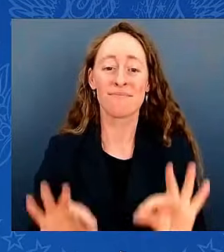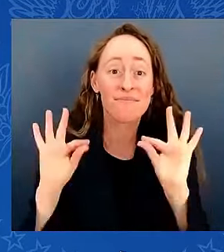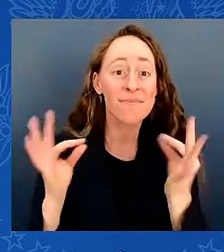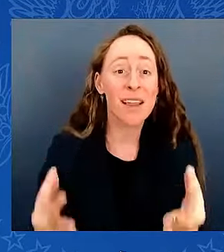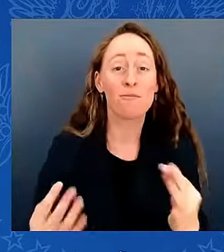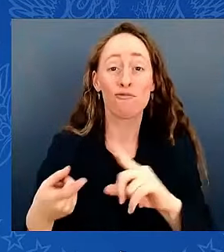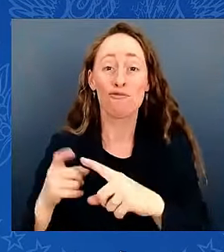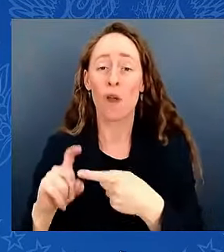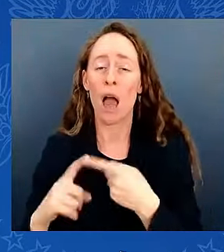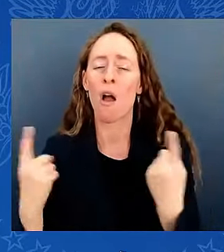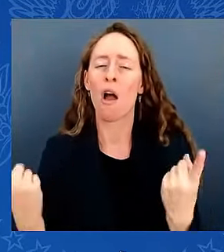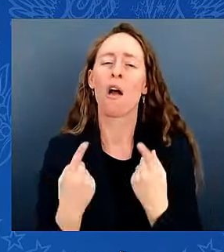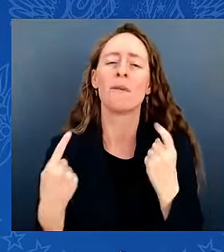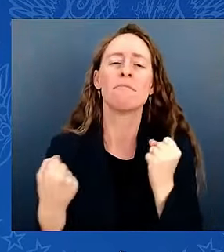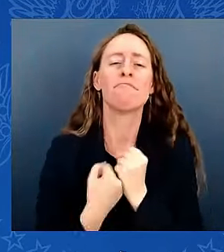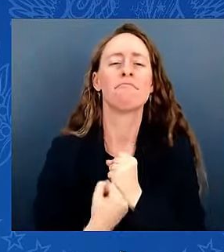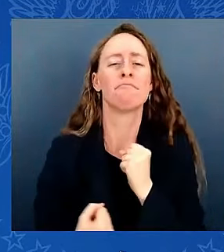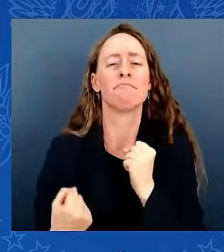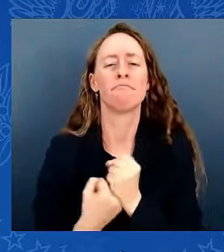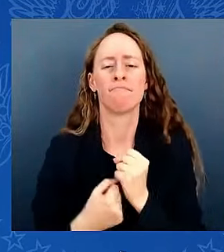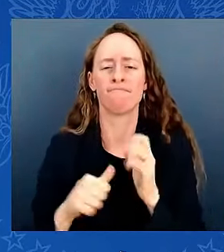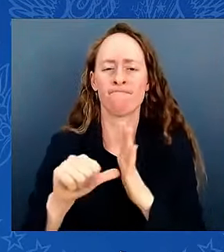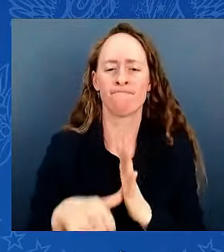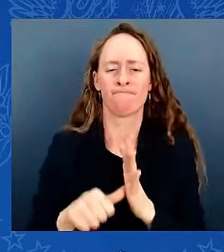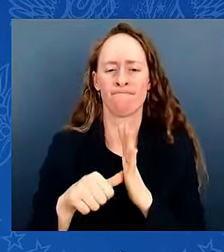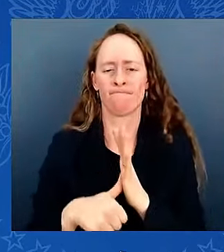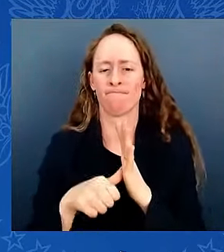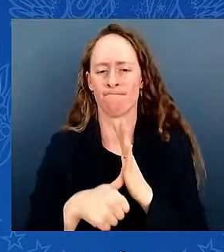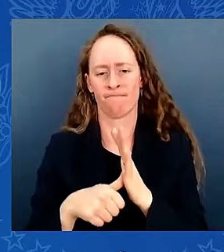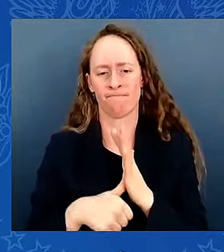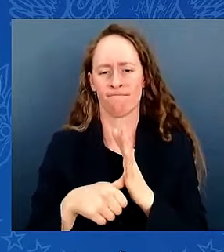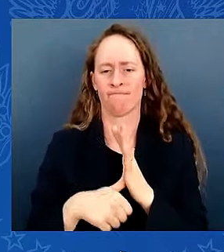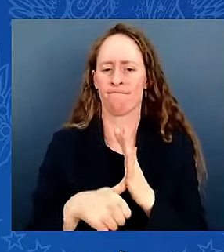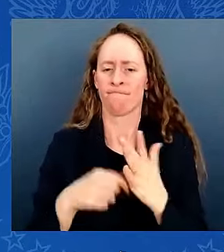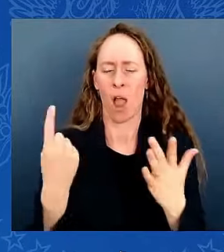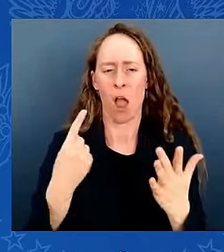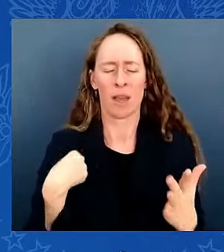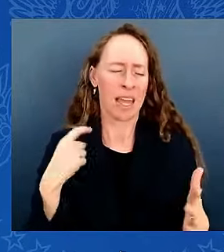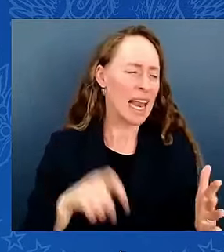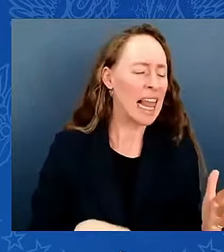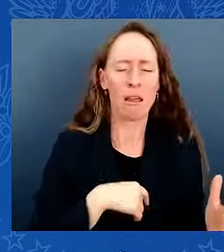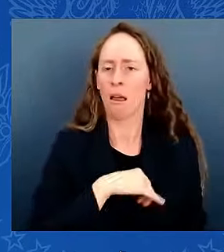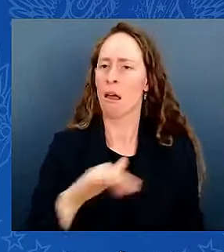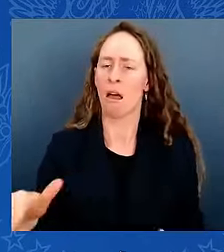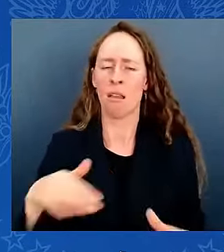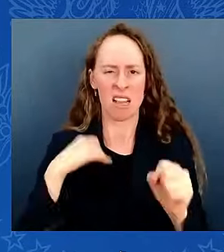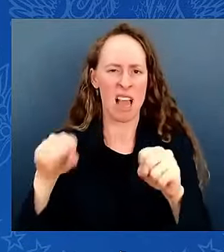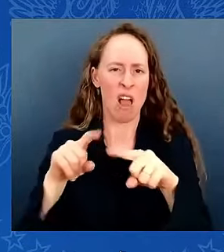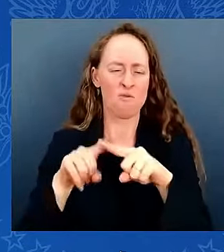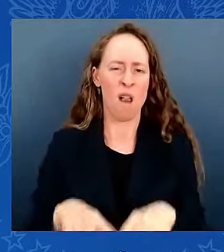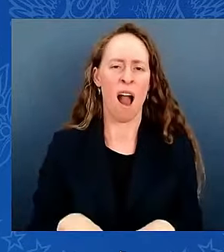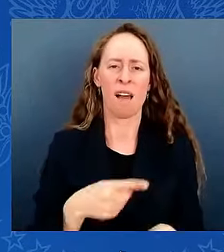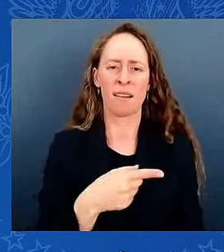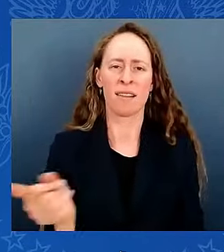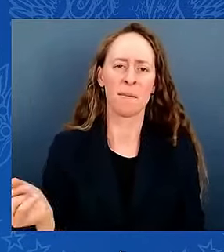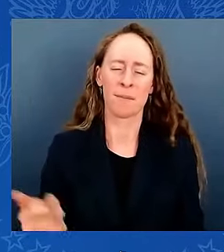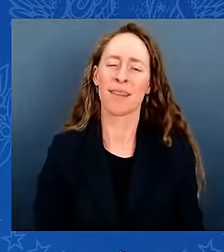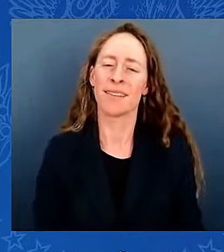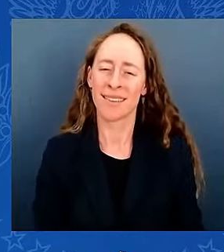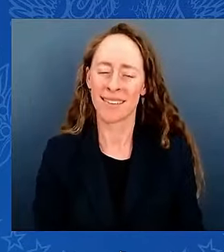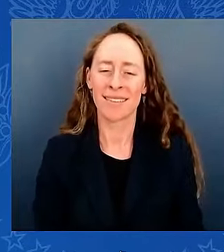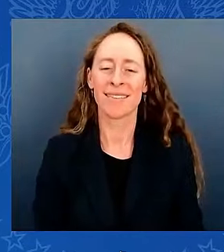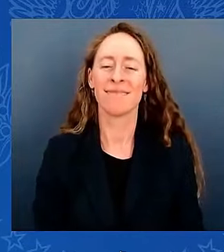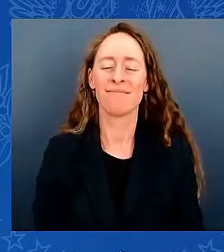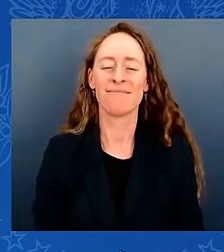and physically. And that's something I really appreciate about the Biden and Harris administration as well. They've been champions for reproductive